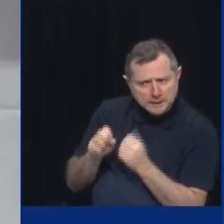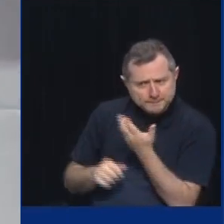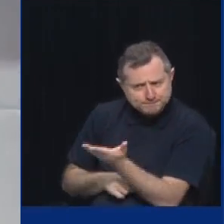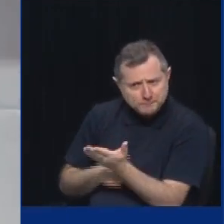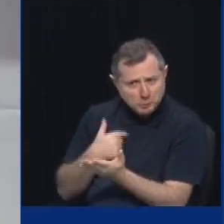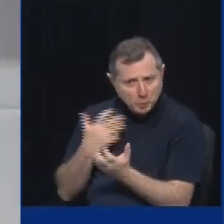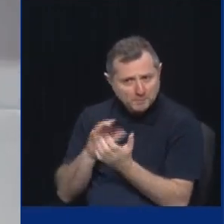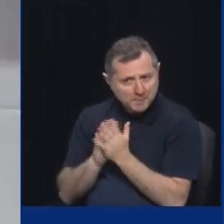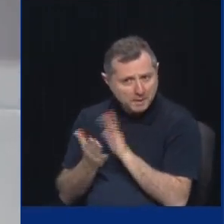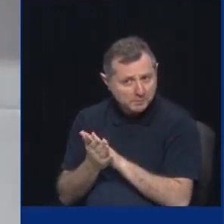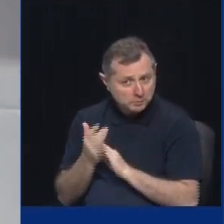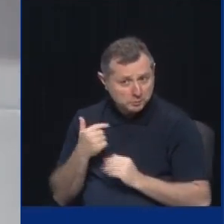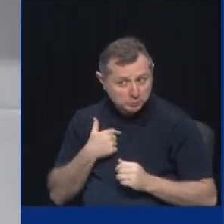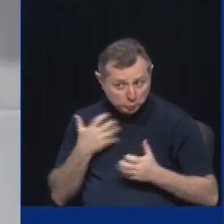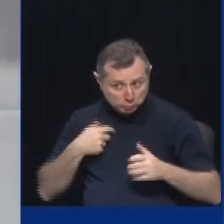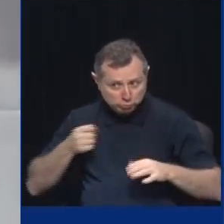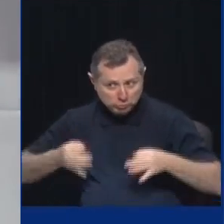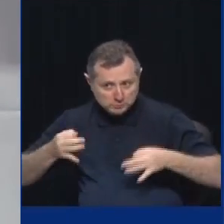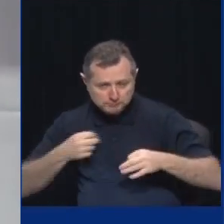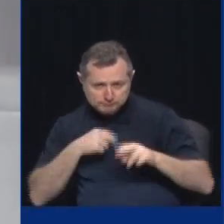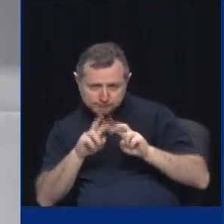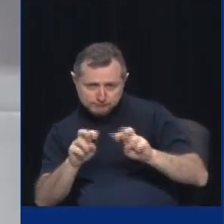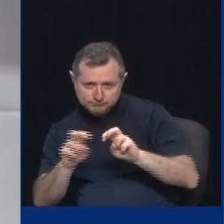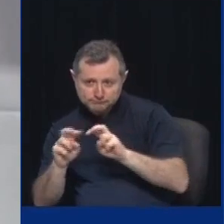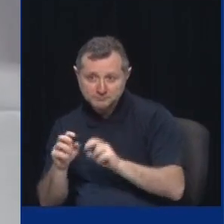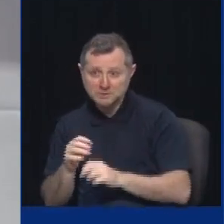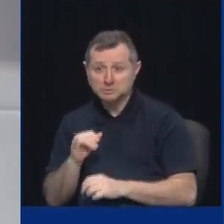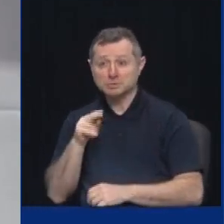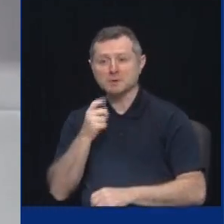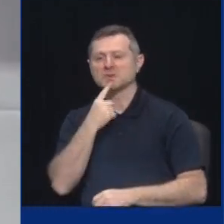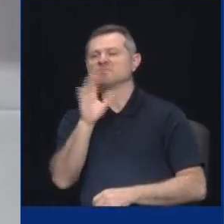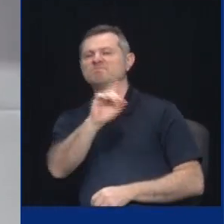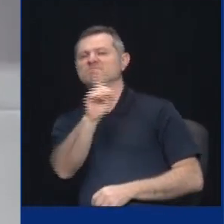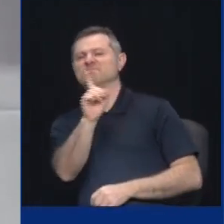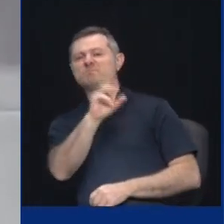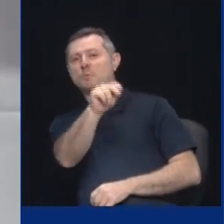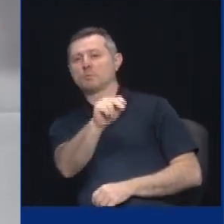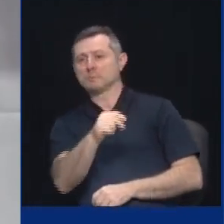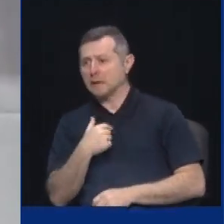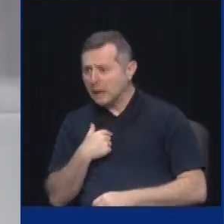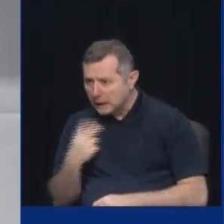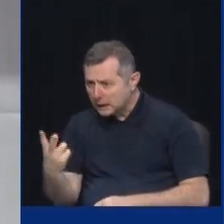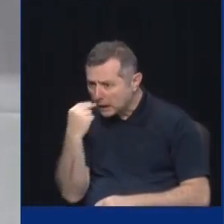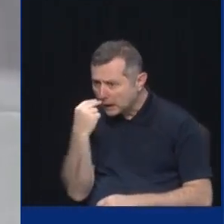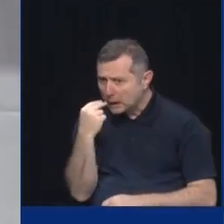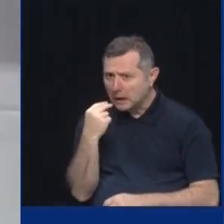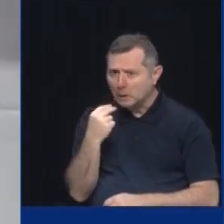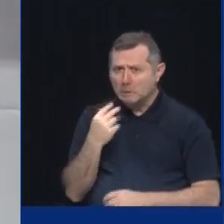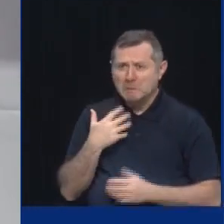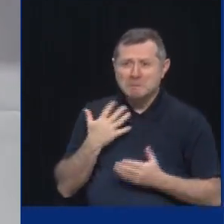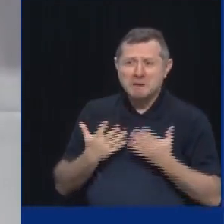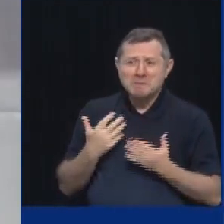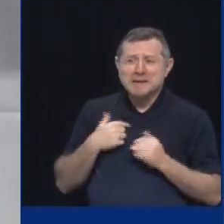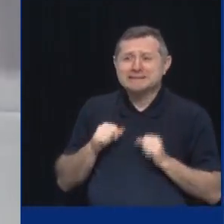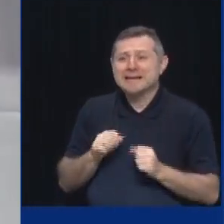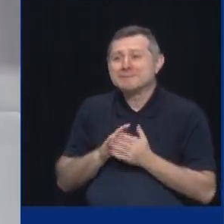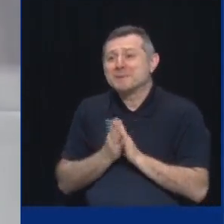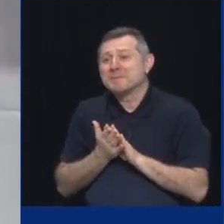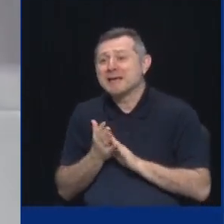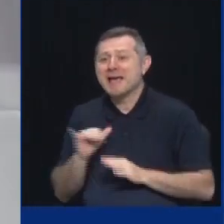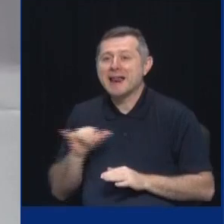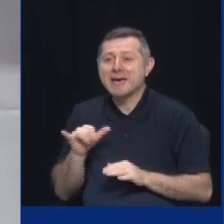year in Tribeca. And Jane said, no. And I said, well, maybe I could just be a juror. I can be